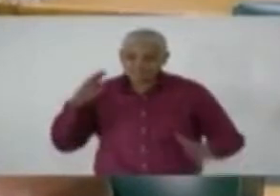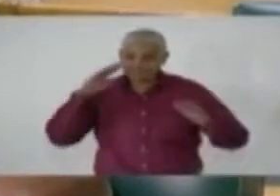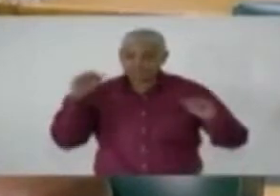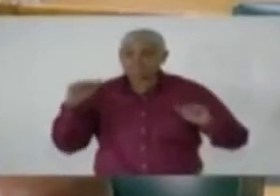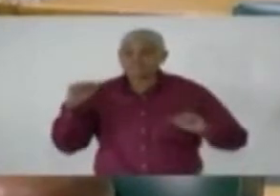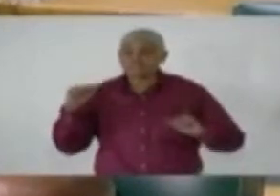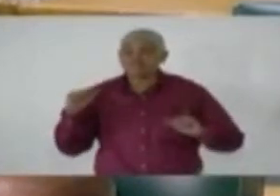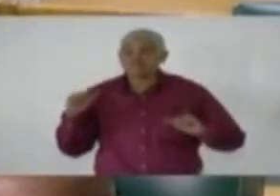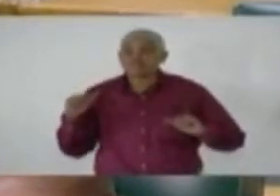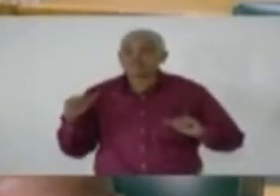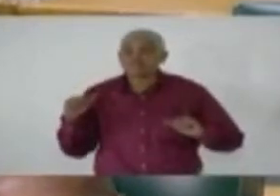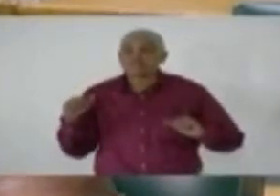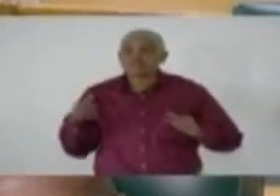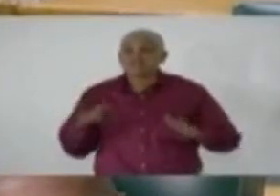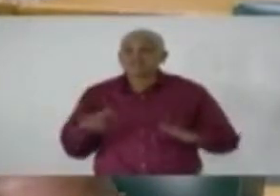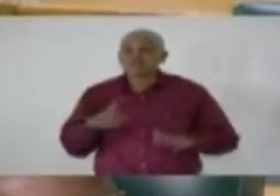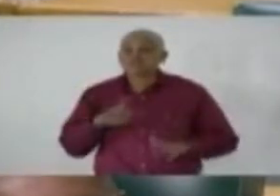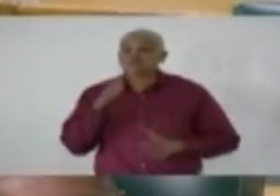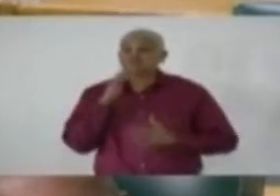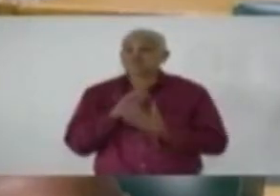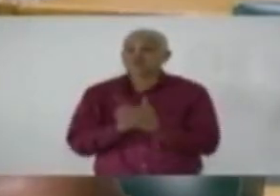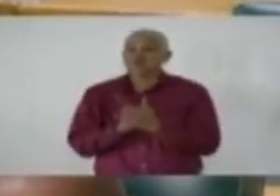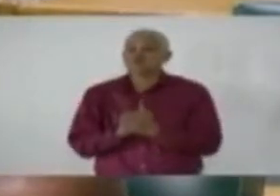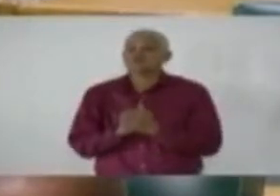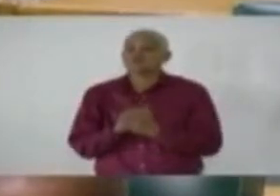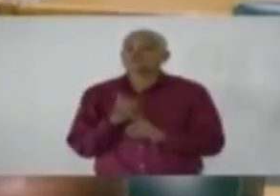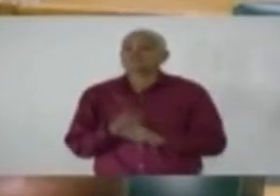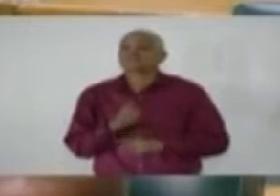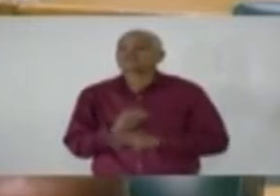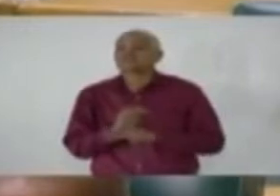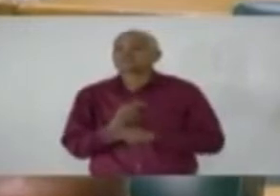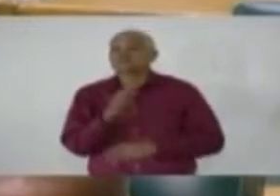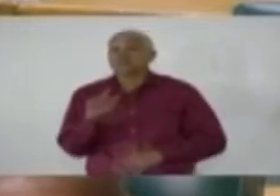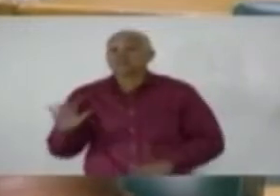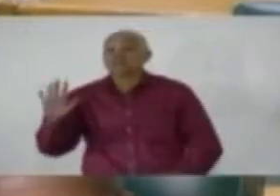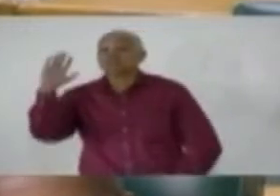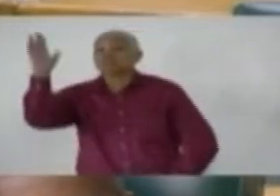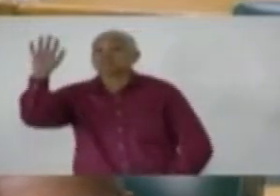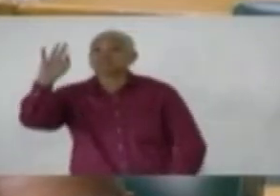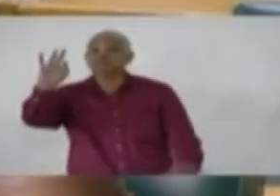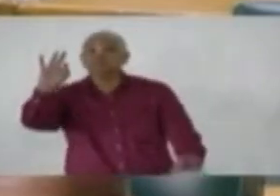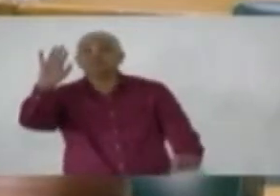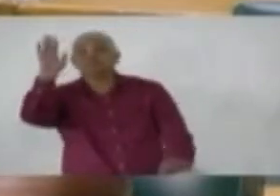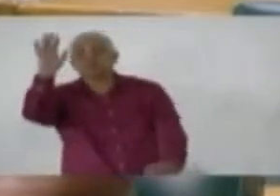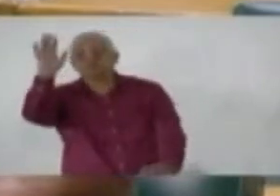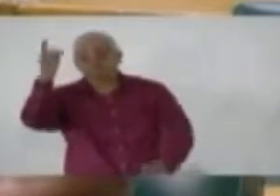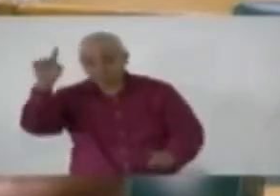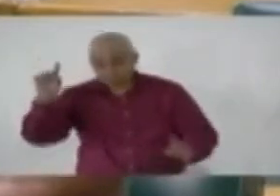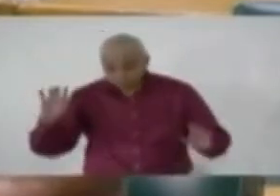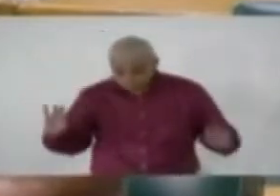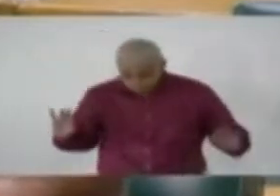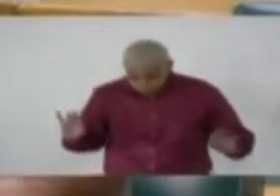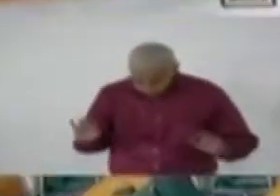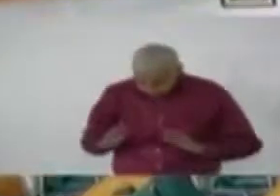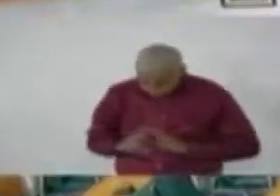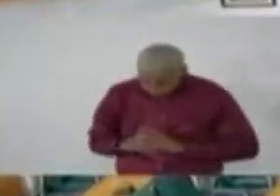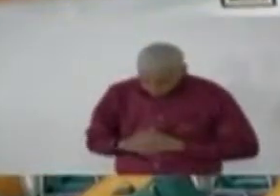Mr. President, allow me to congratulate Minister Hill on an excellent presentation,